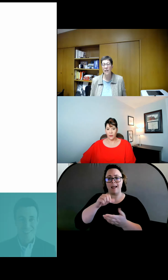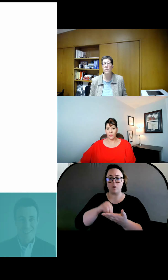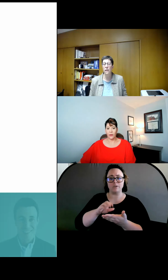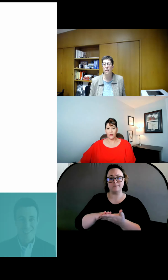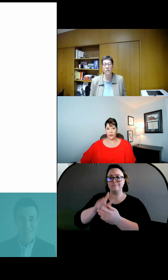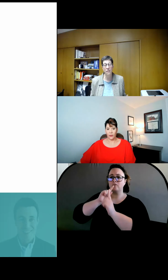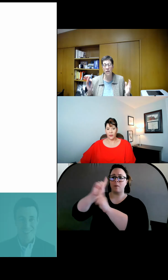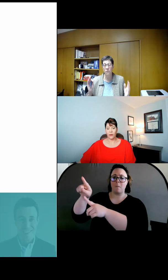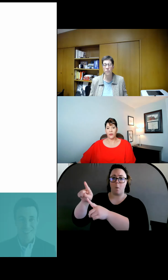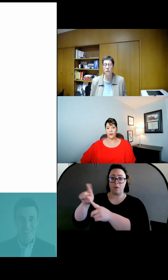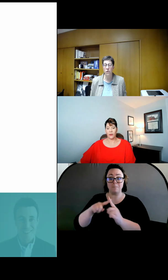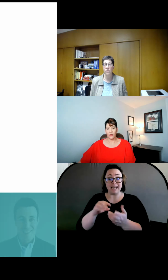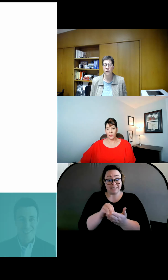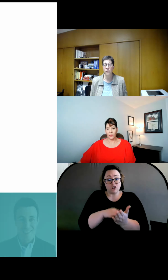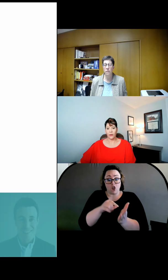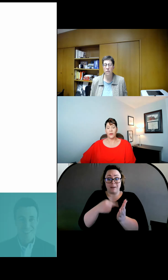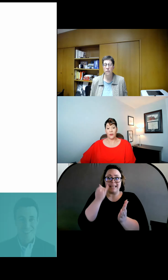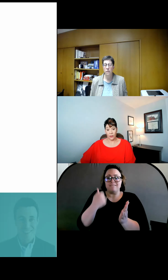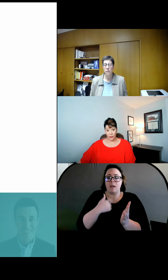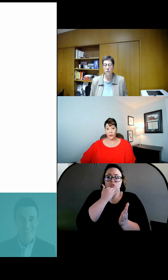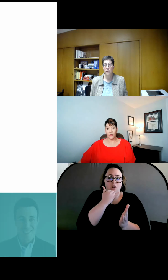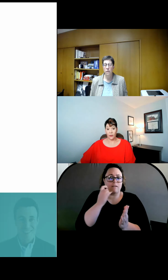gets documented in case, God forbid, I'm wrong.